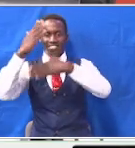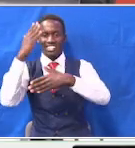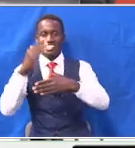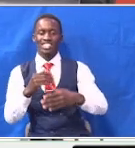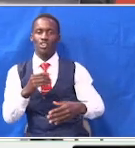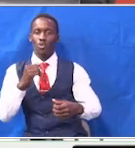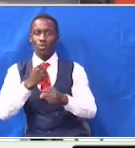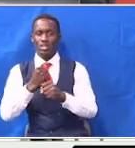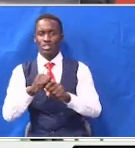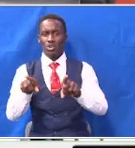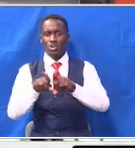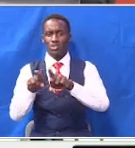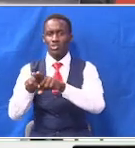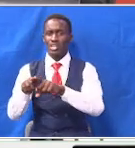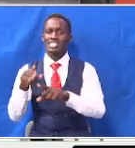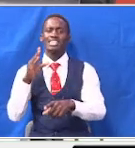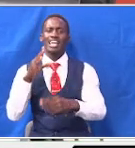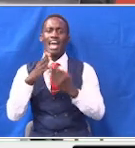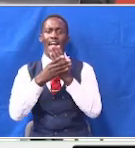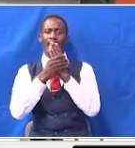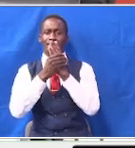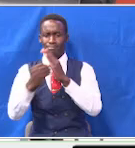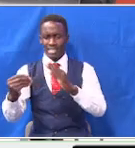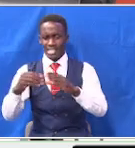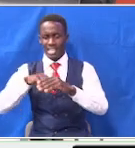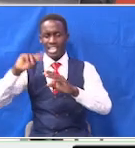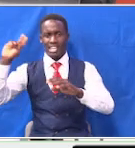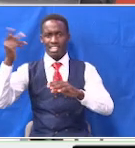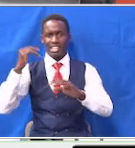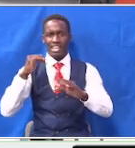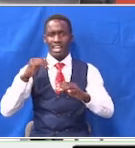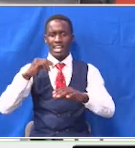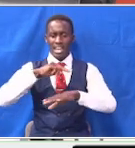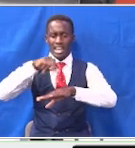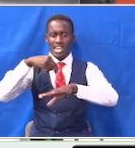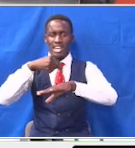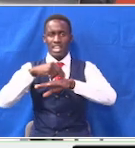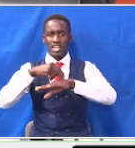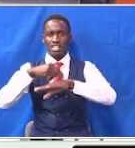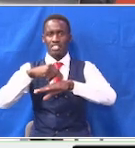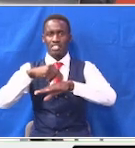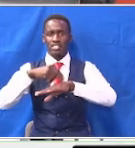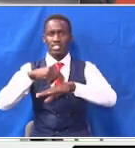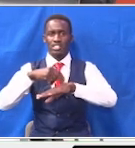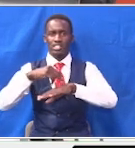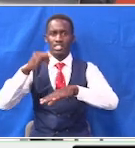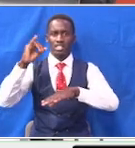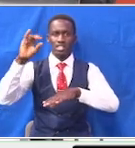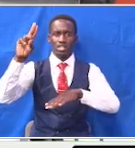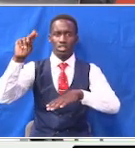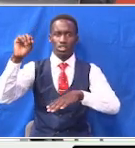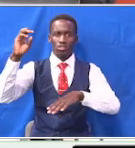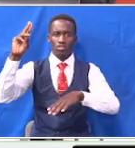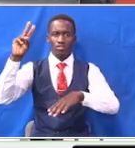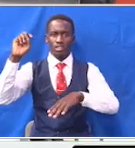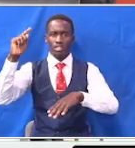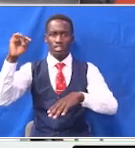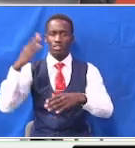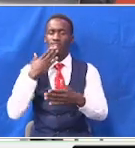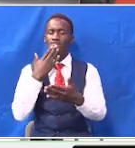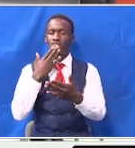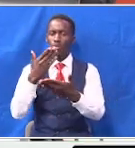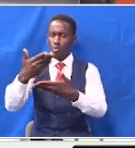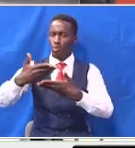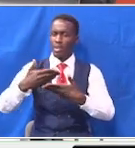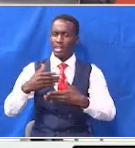expert of the Kenya National Innovation, or rather for the Kenya National Innovation Agency. Karibu sana. Thank you very much,